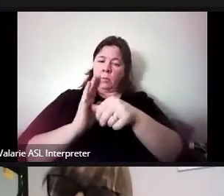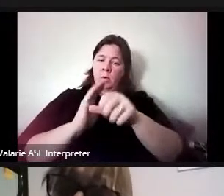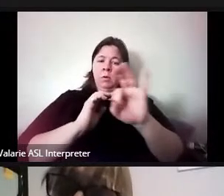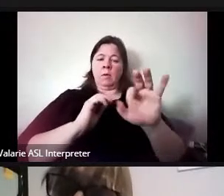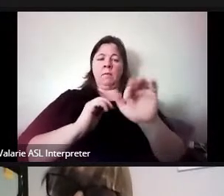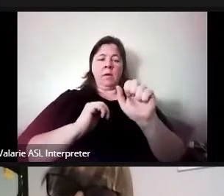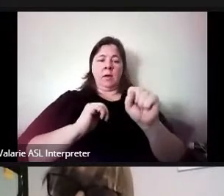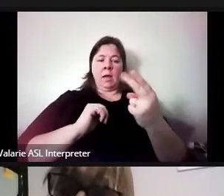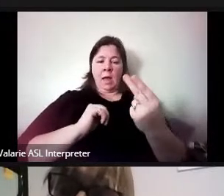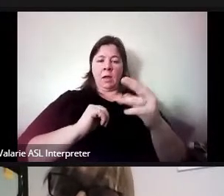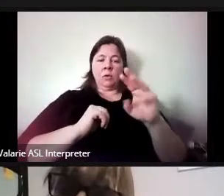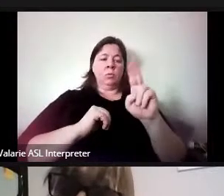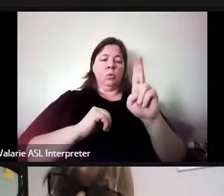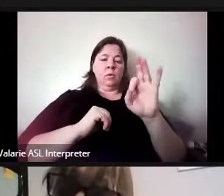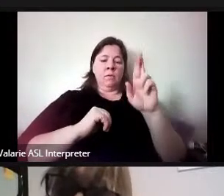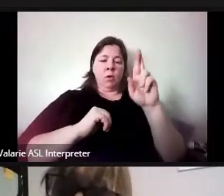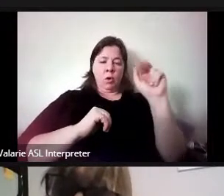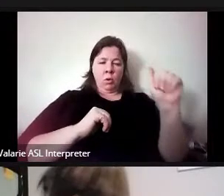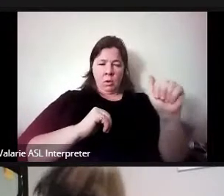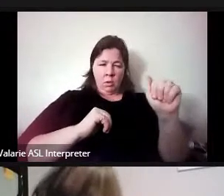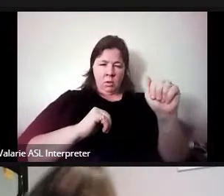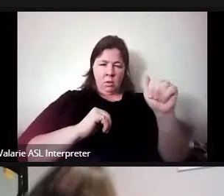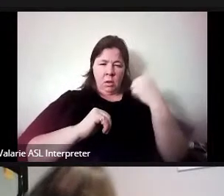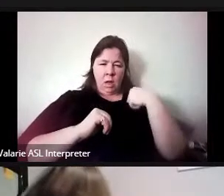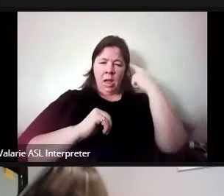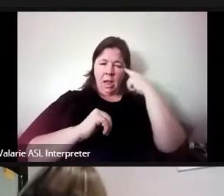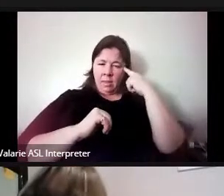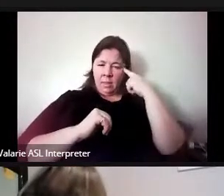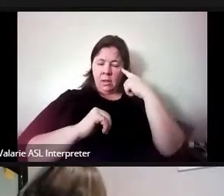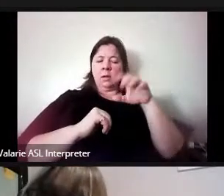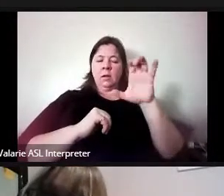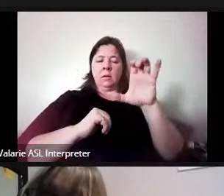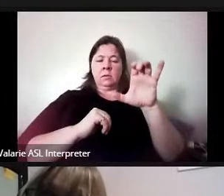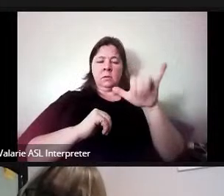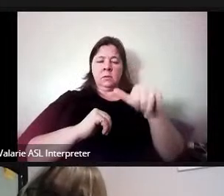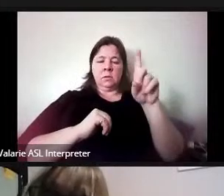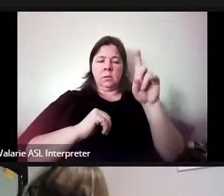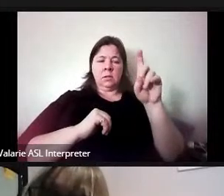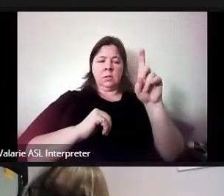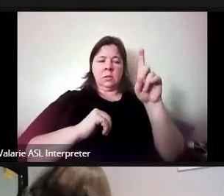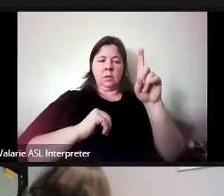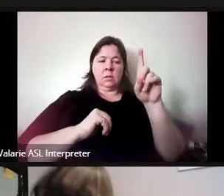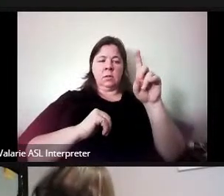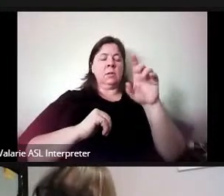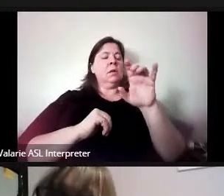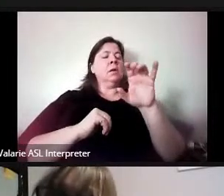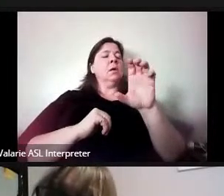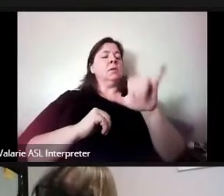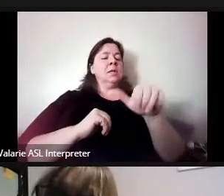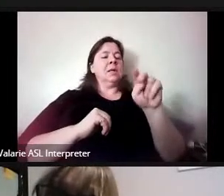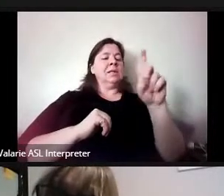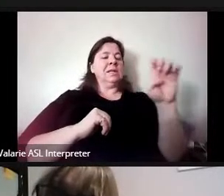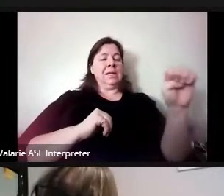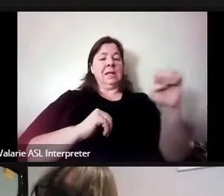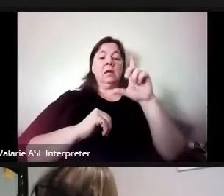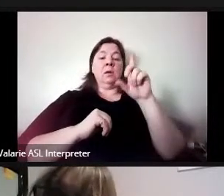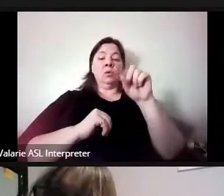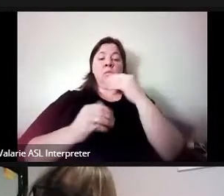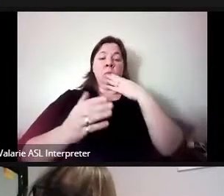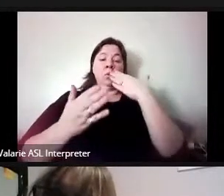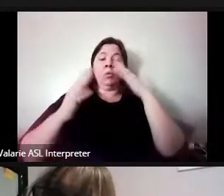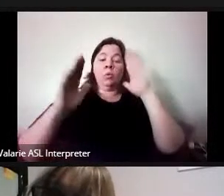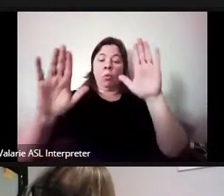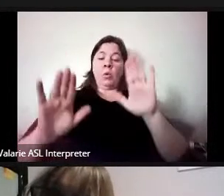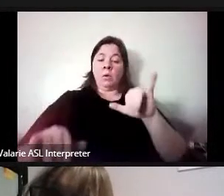Ash Mufara? Because I think Cindy did a great job last week in just removing any doubts